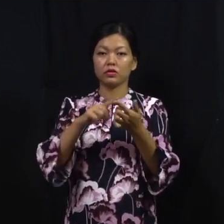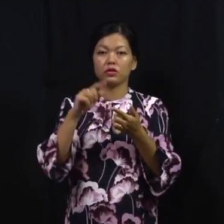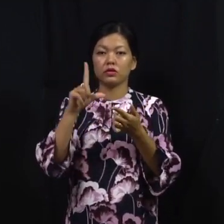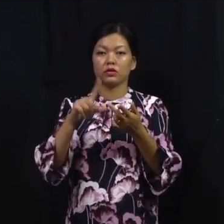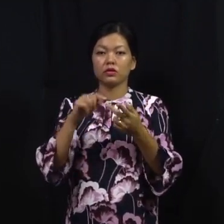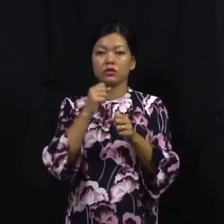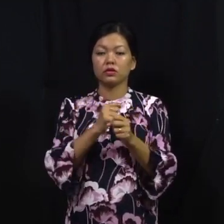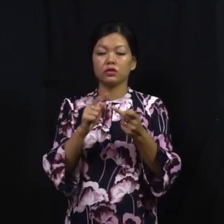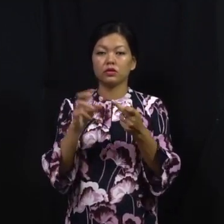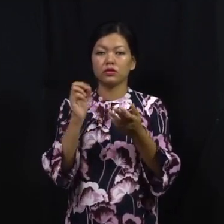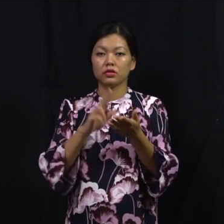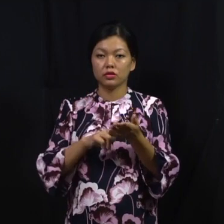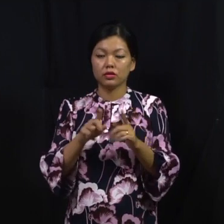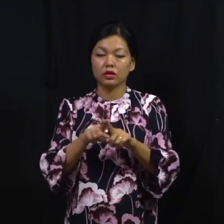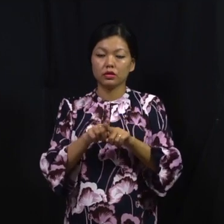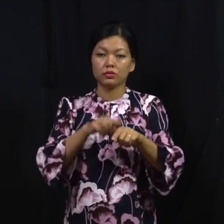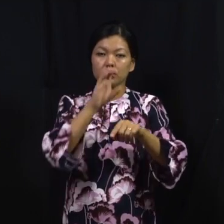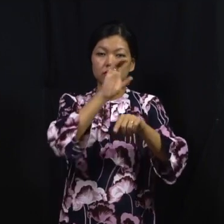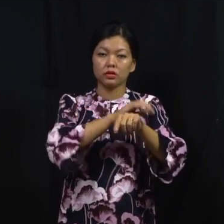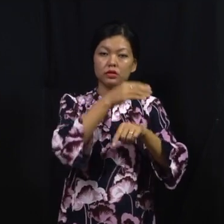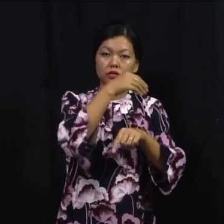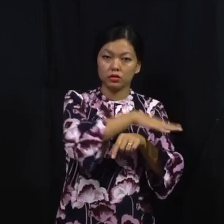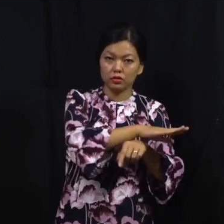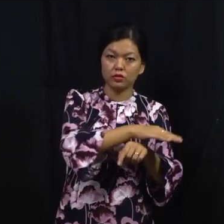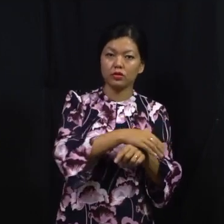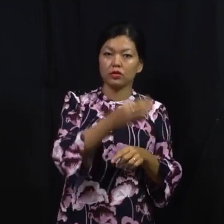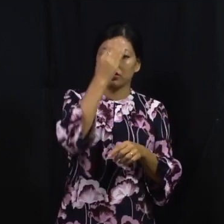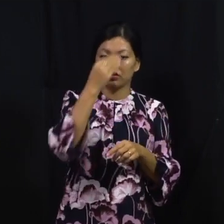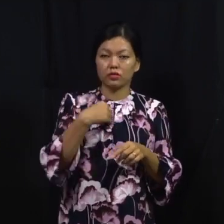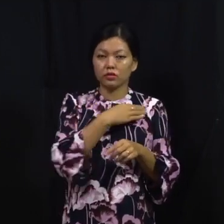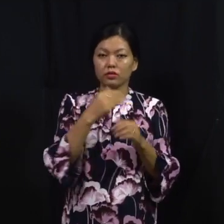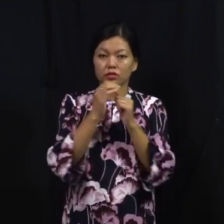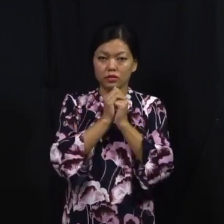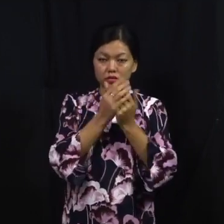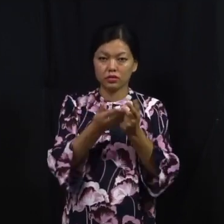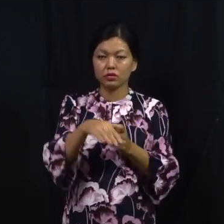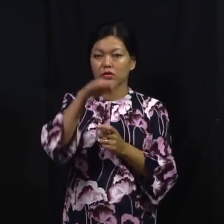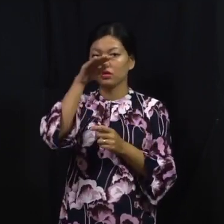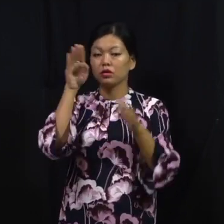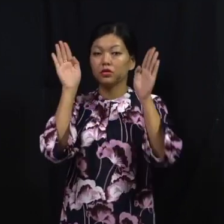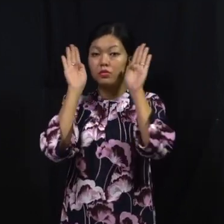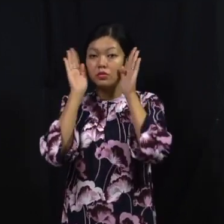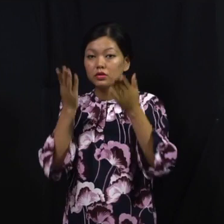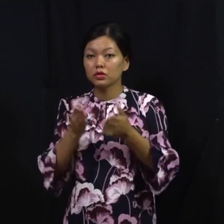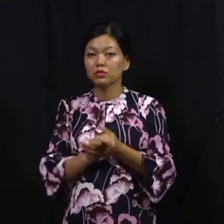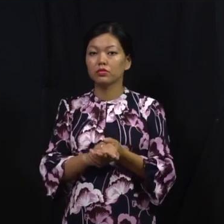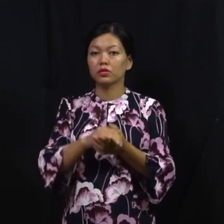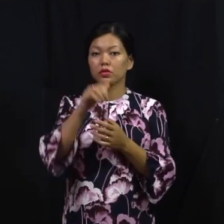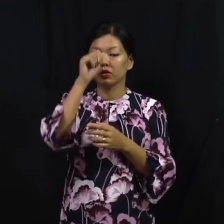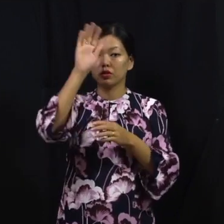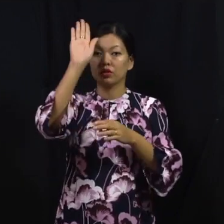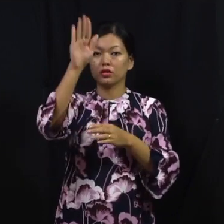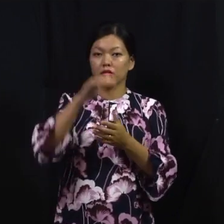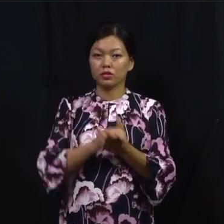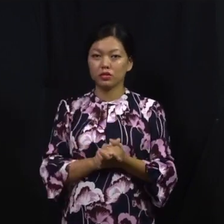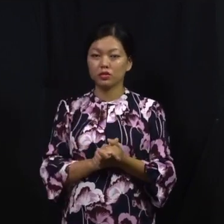these differences, they have a common identity. For example, India, she is filled with different religious groups like Hinduism,